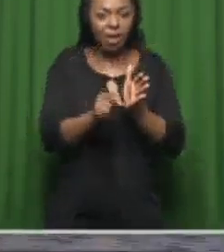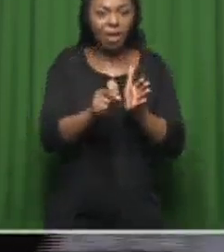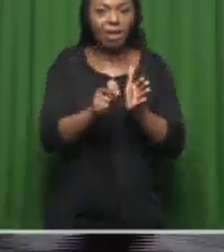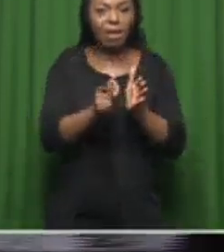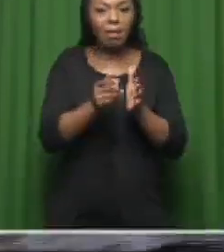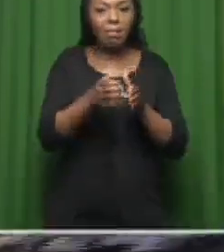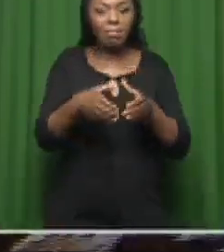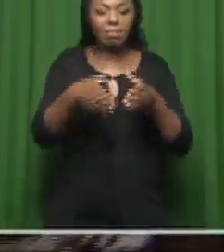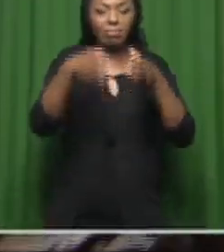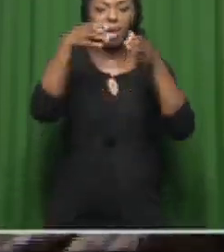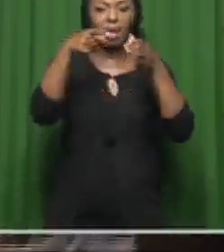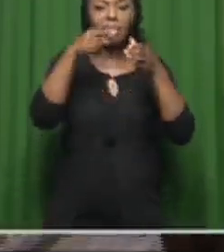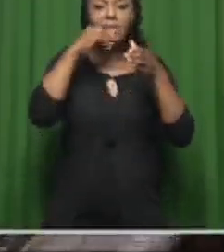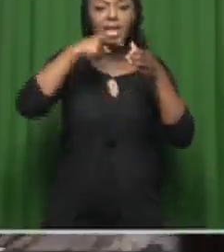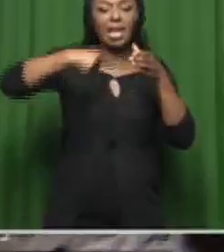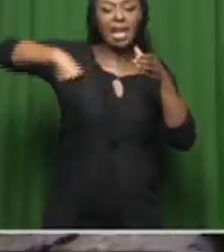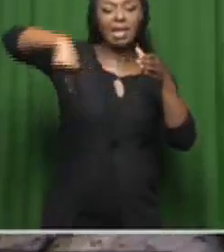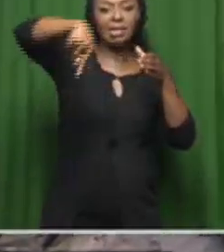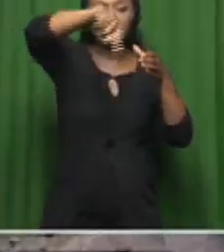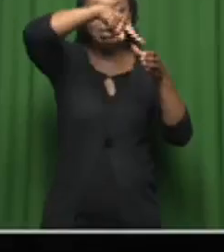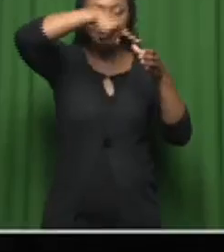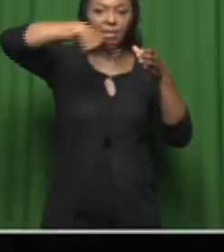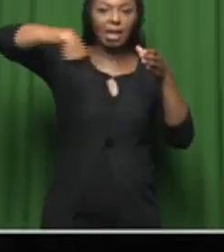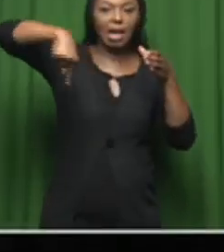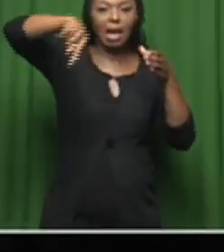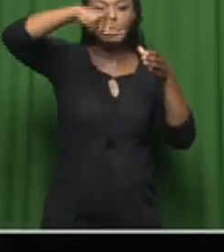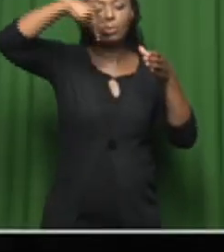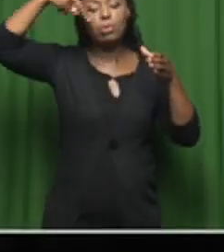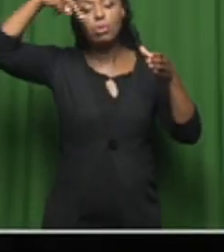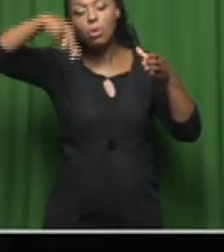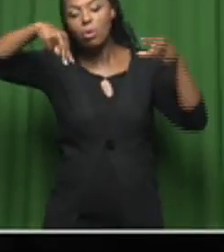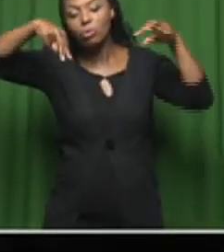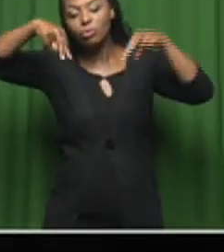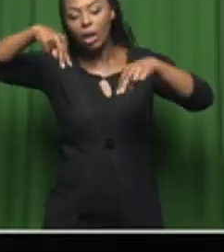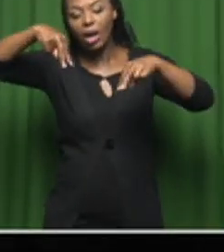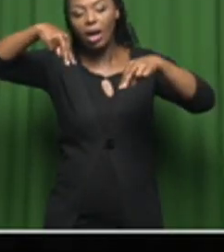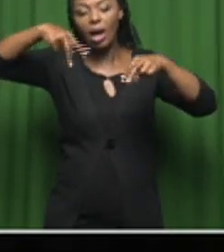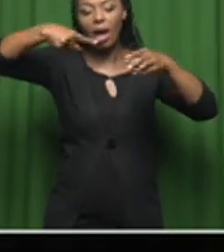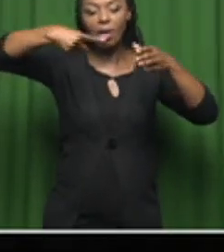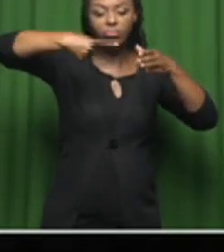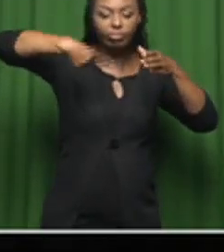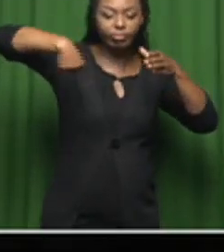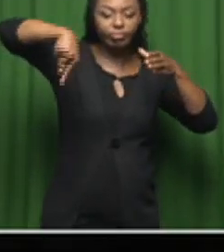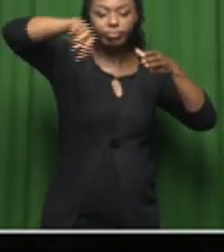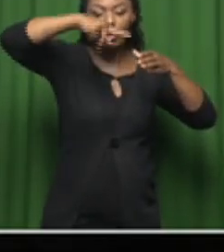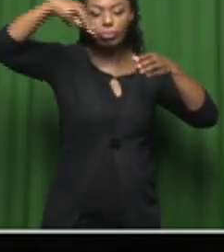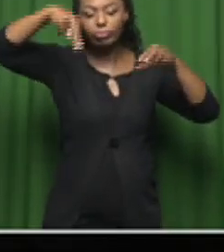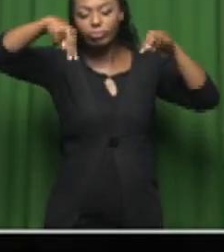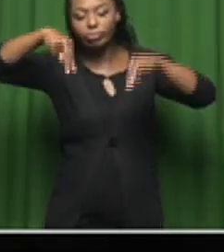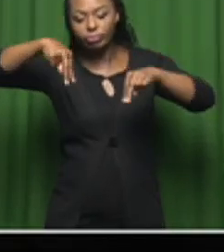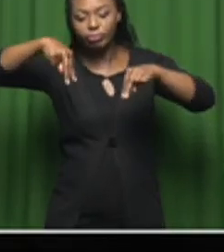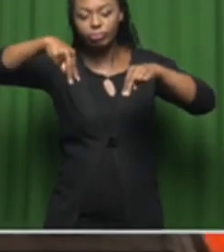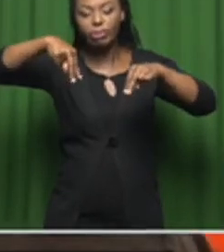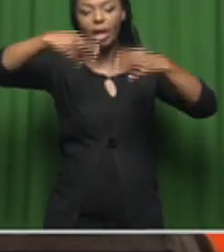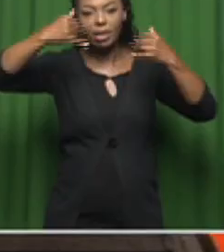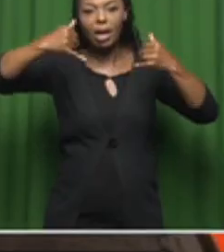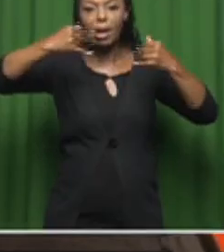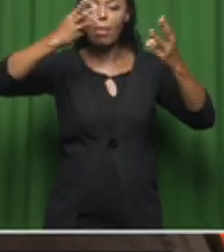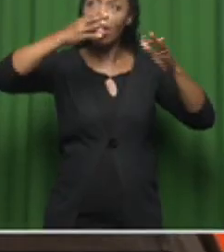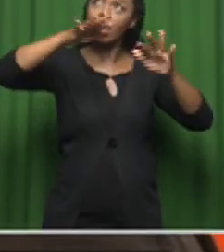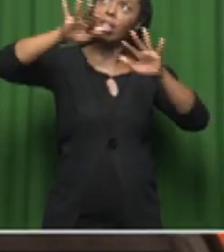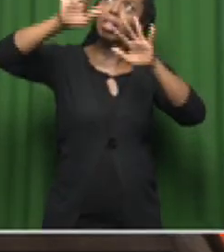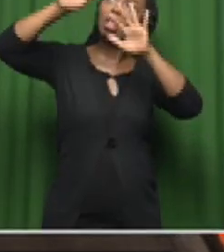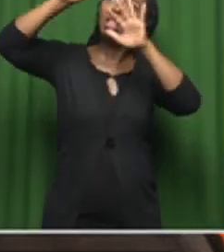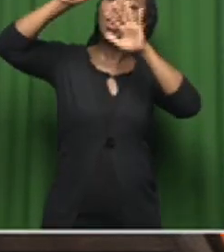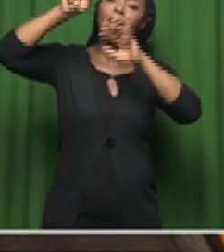building with the halo in the middle. And people love that. People love having that space opening up to the top. And, I